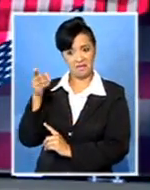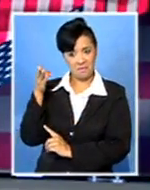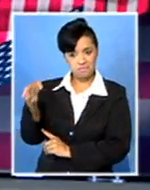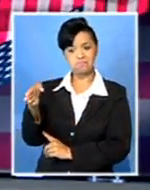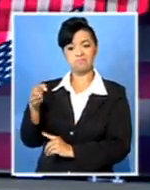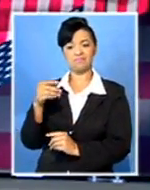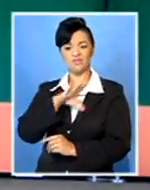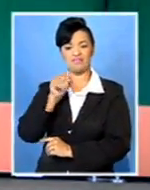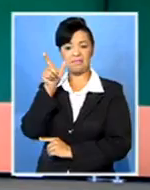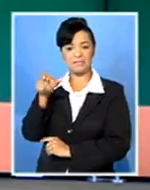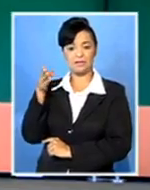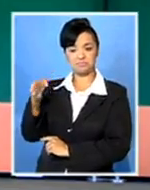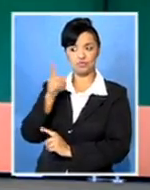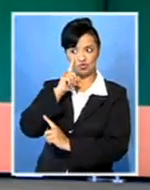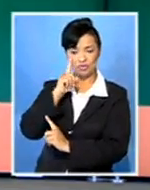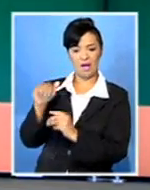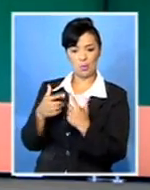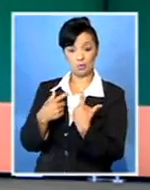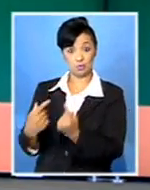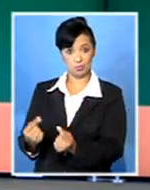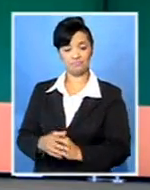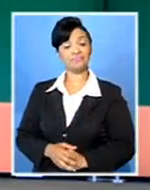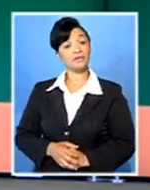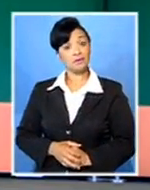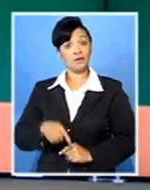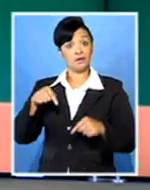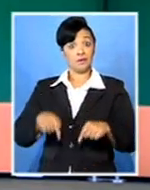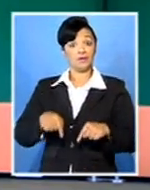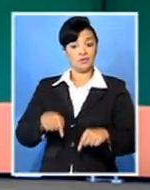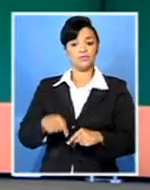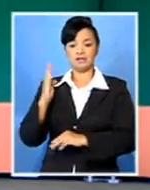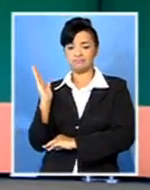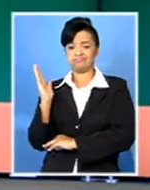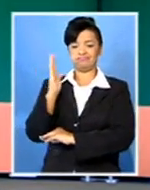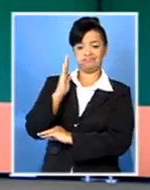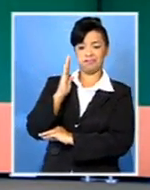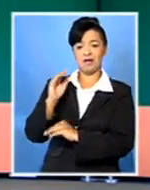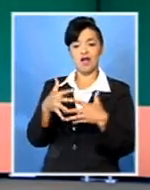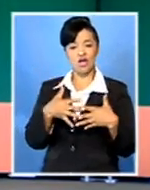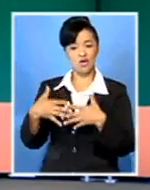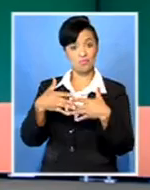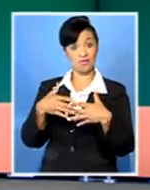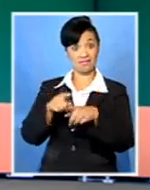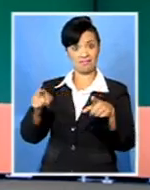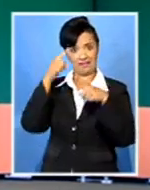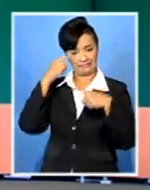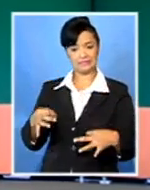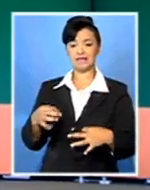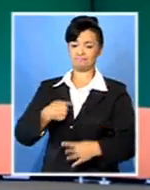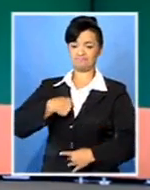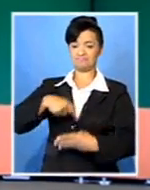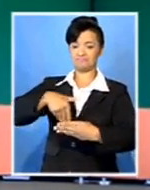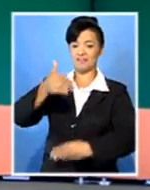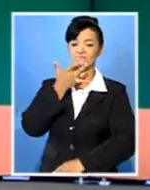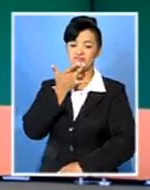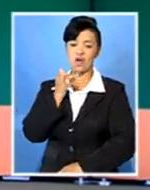man on the ground there, keeping us up to date. So halfway through the day in the States, people are busy deciding who their next president is going